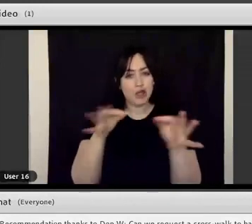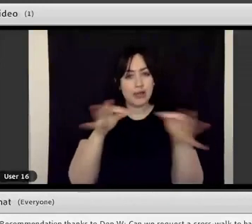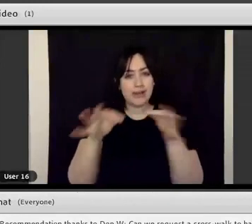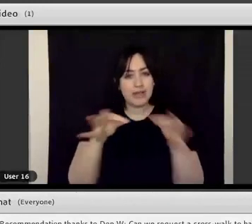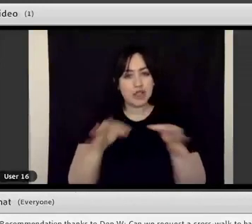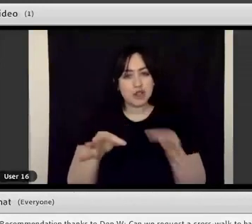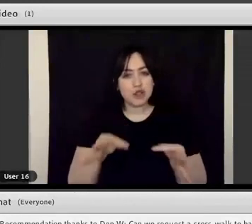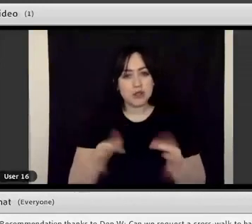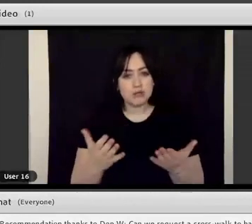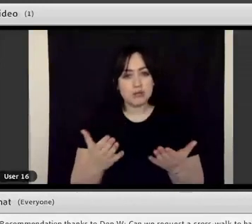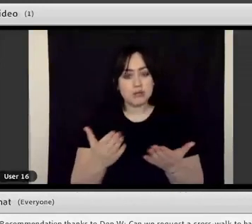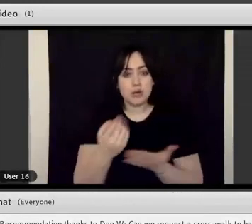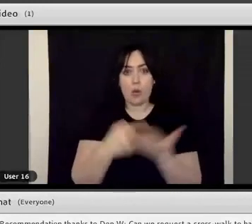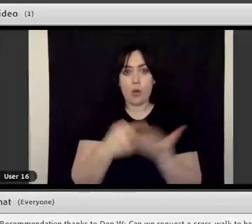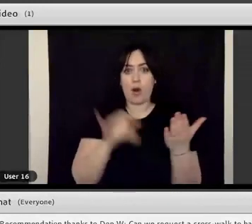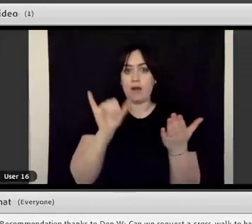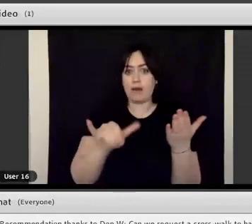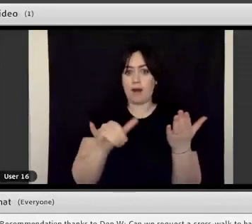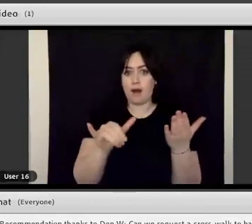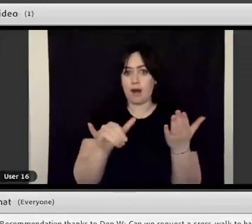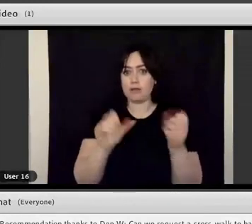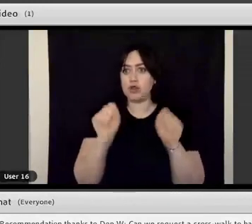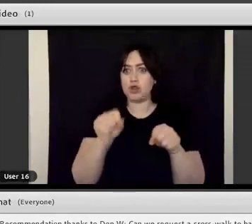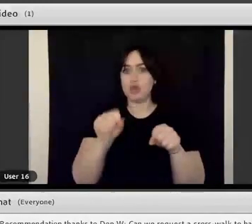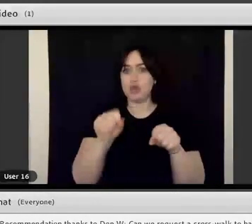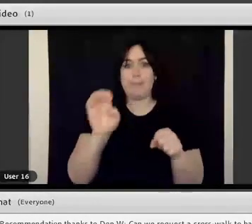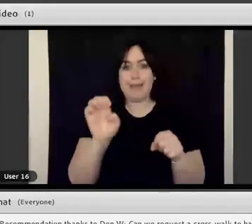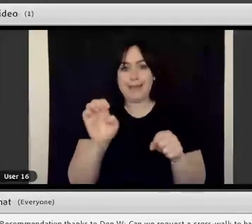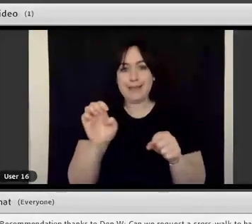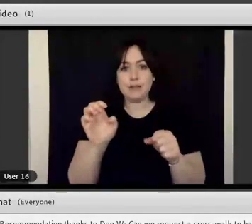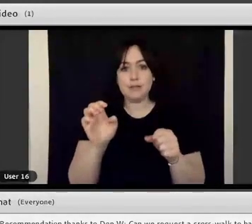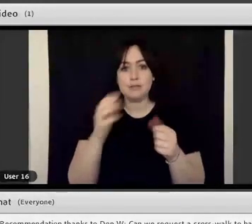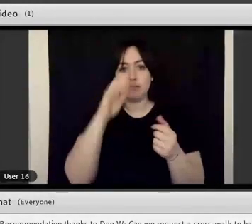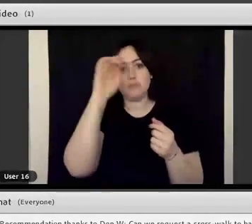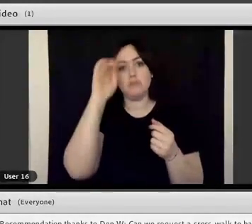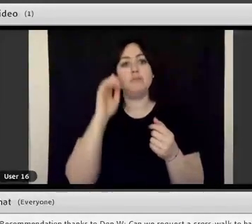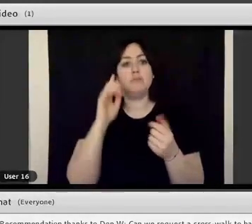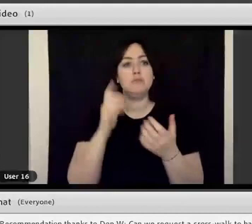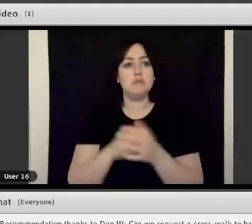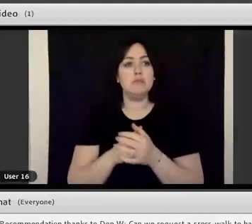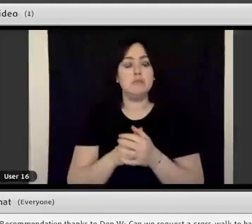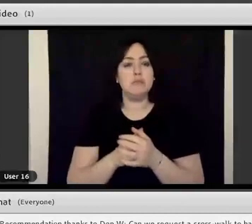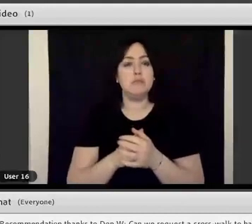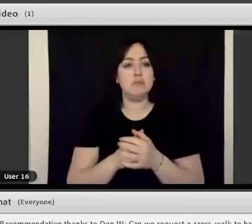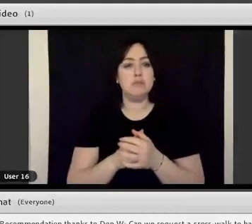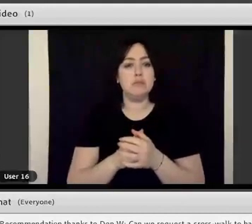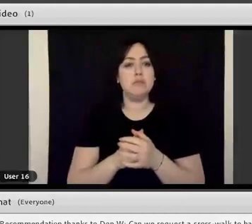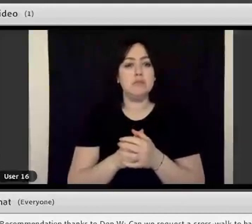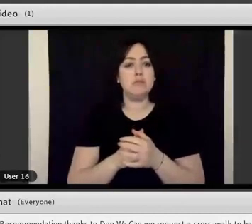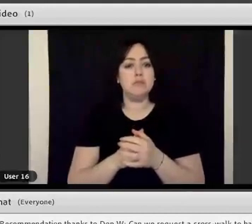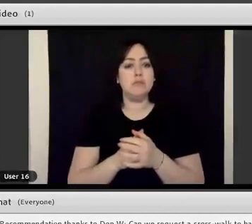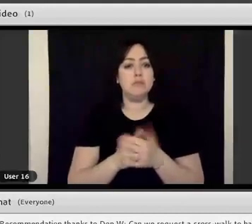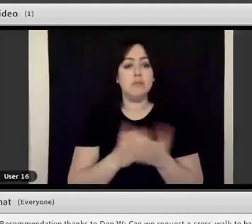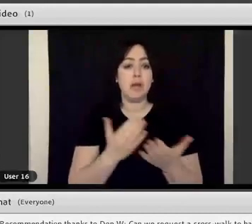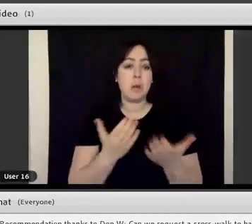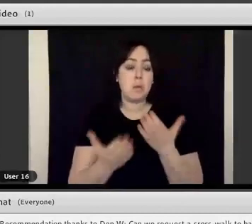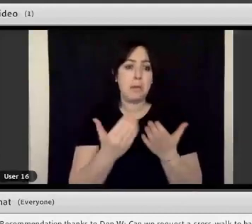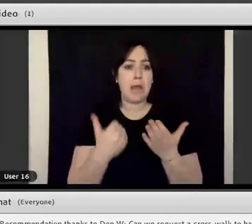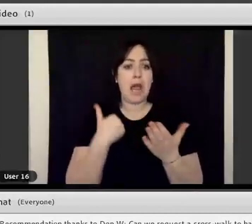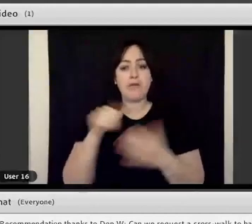possibly be, rather than an extension and another box that leads out from